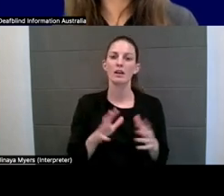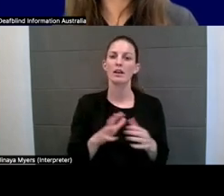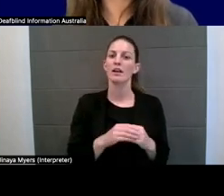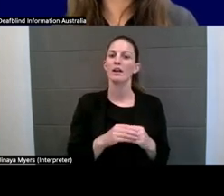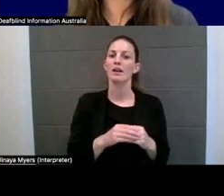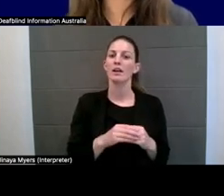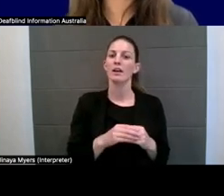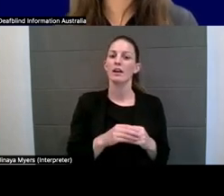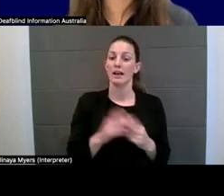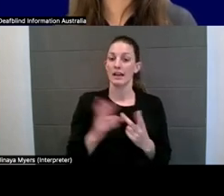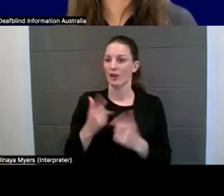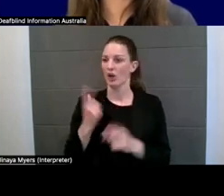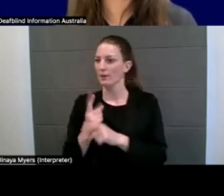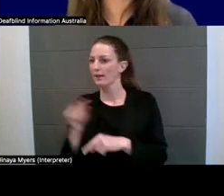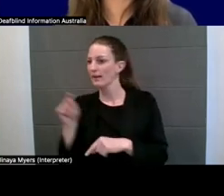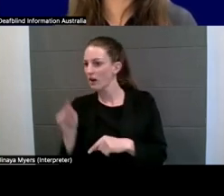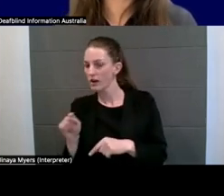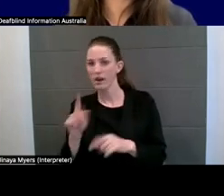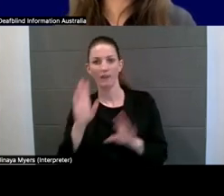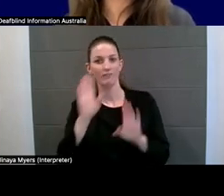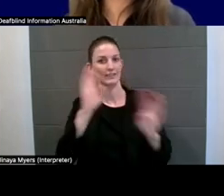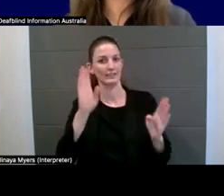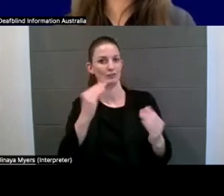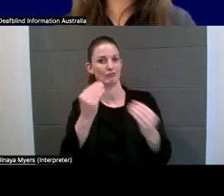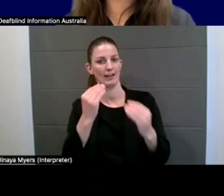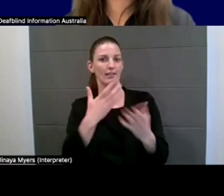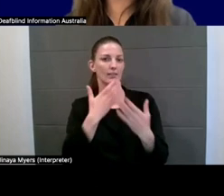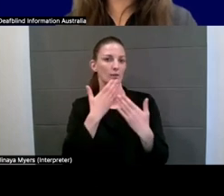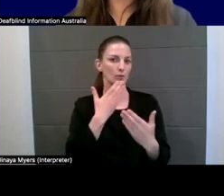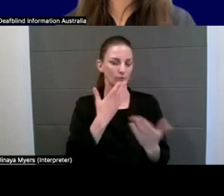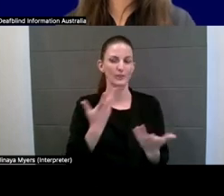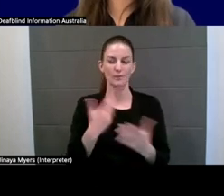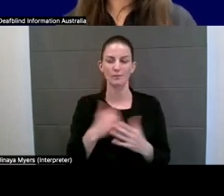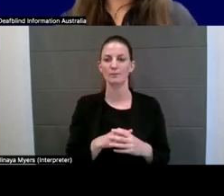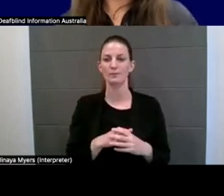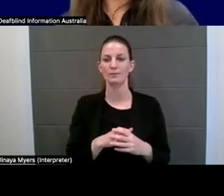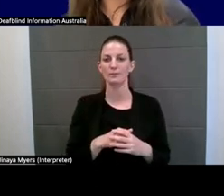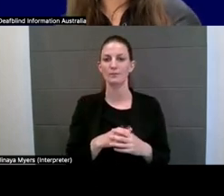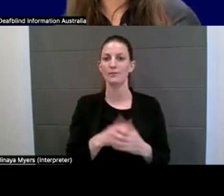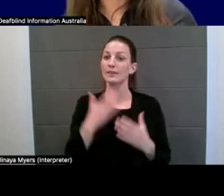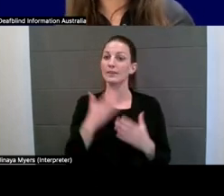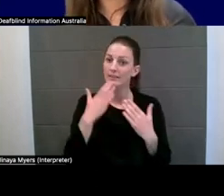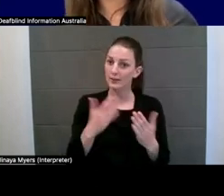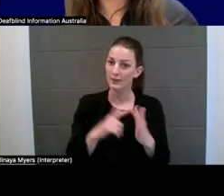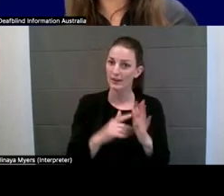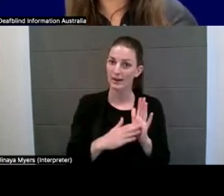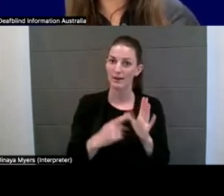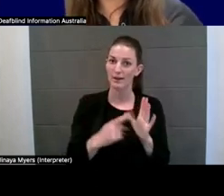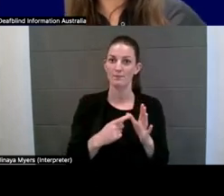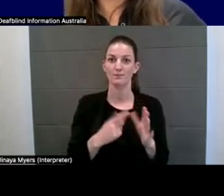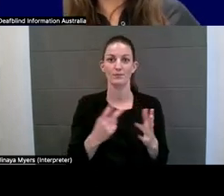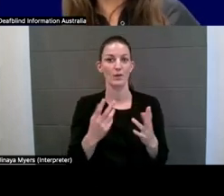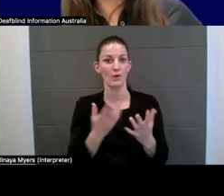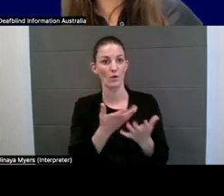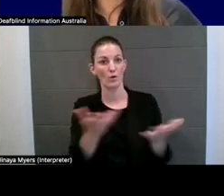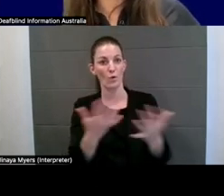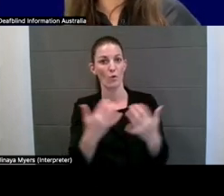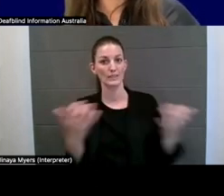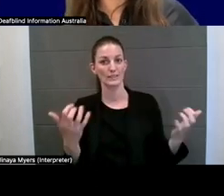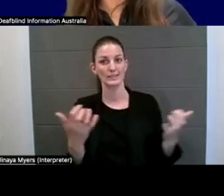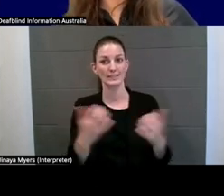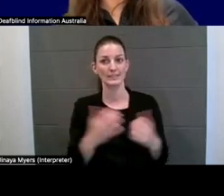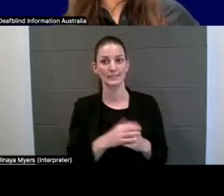Another comment here, fantastic training, thanks so much. So lovely, thank you, Emma. Audience, this webinar